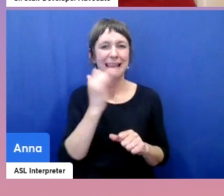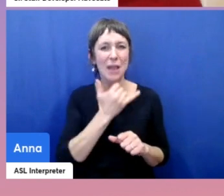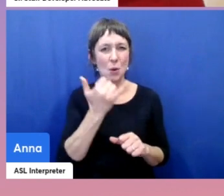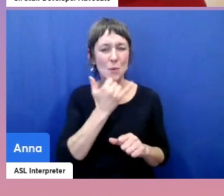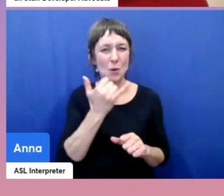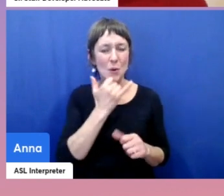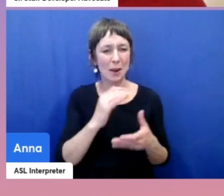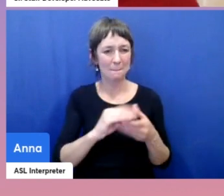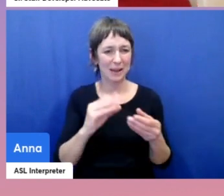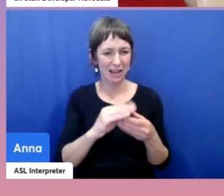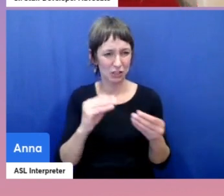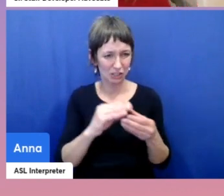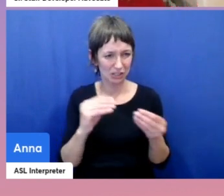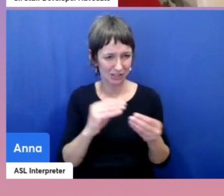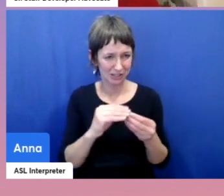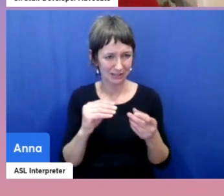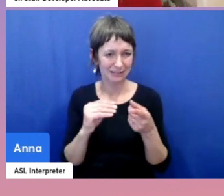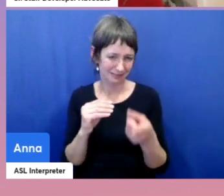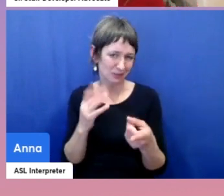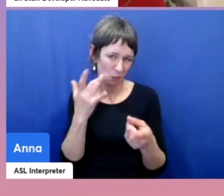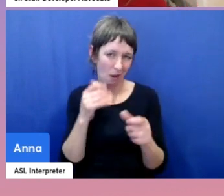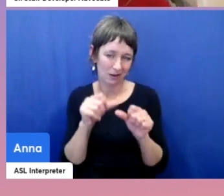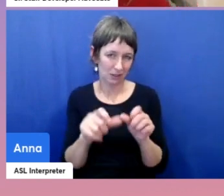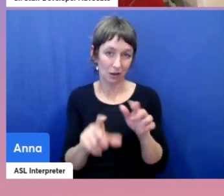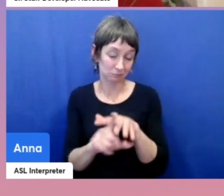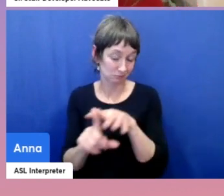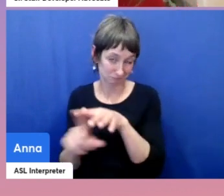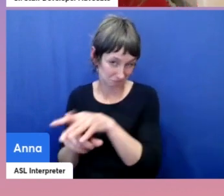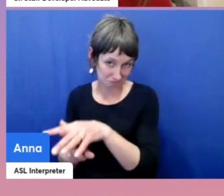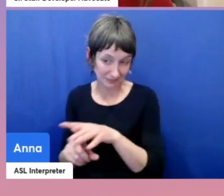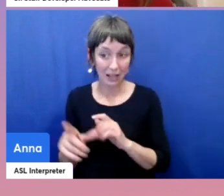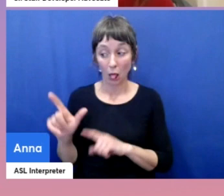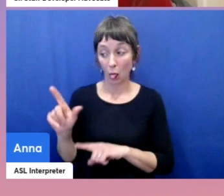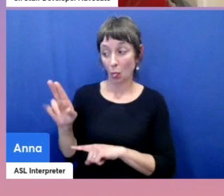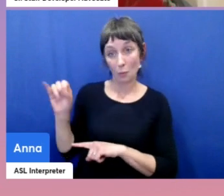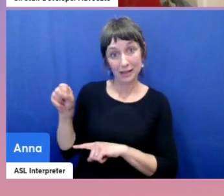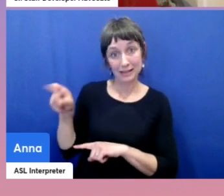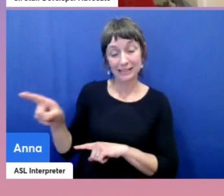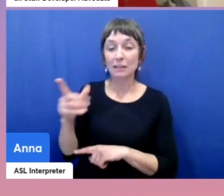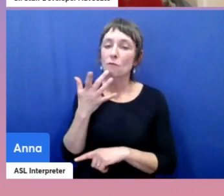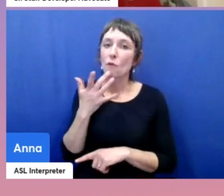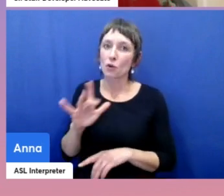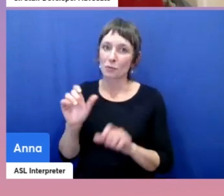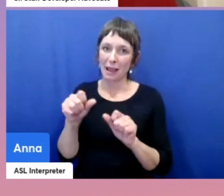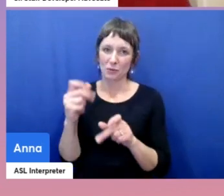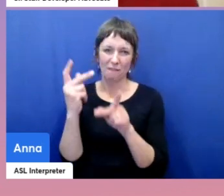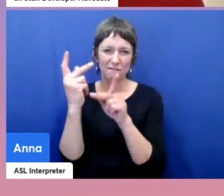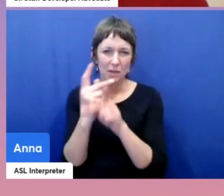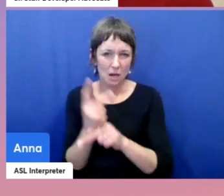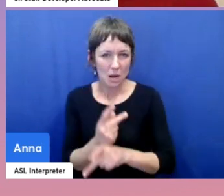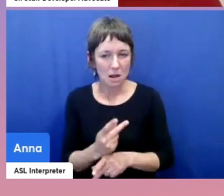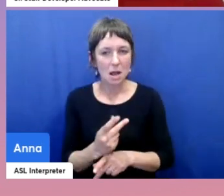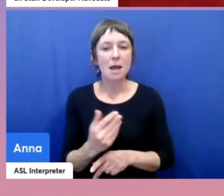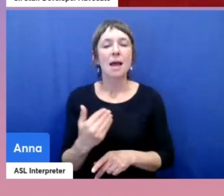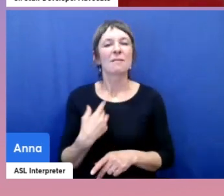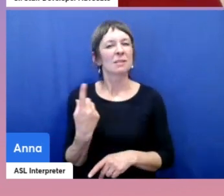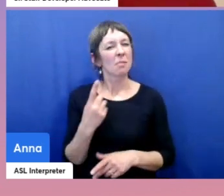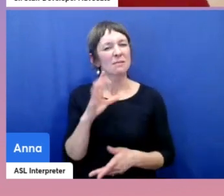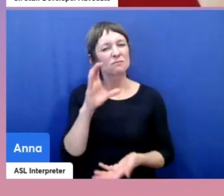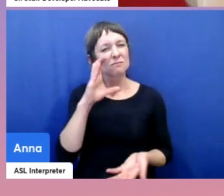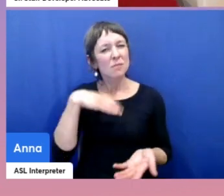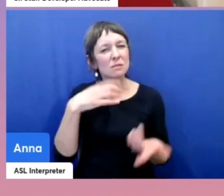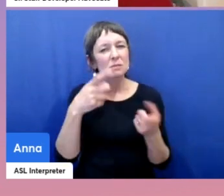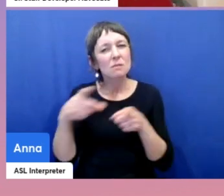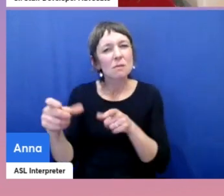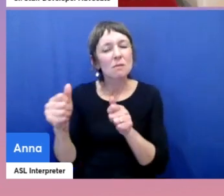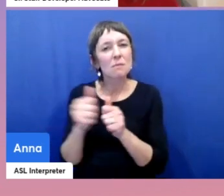in the K0's logs of the Nomad job spec. Now, Luiz was fortunately able to figure out that there was something super funky going on